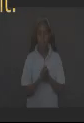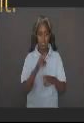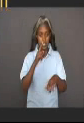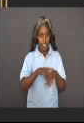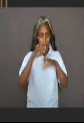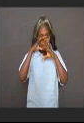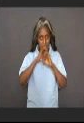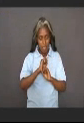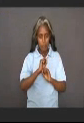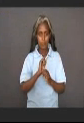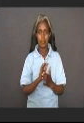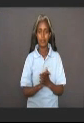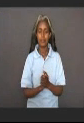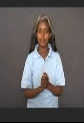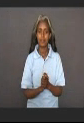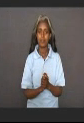Time's up.